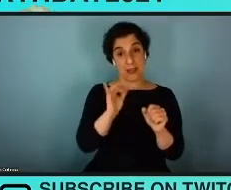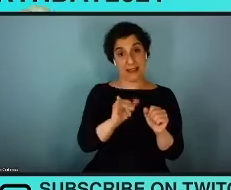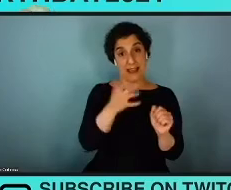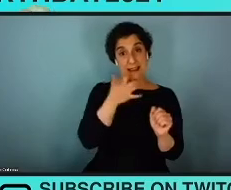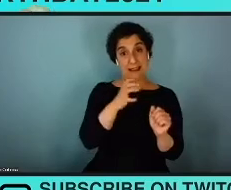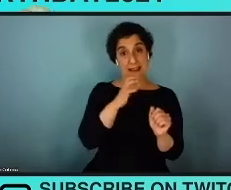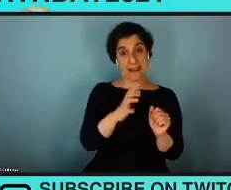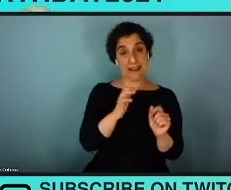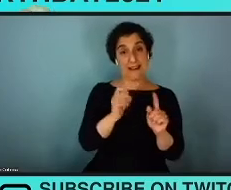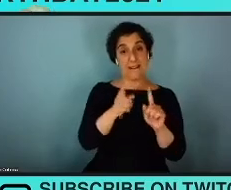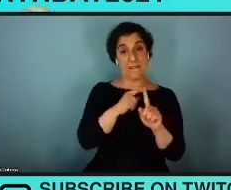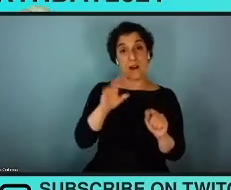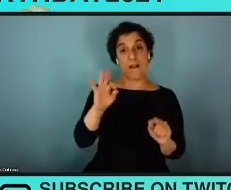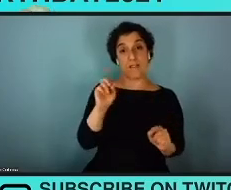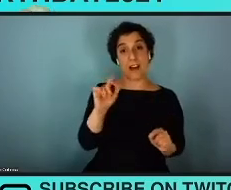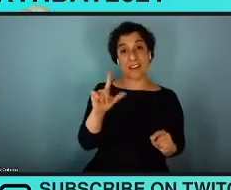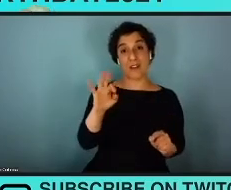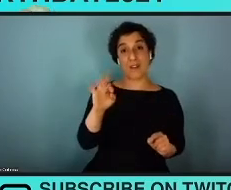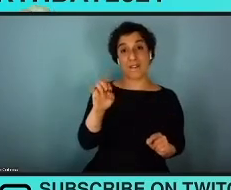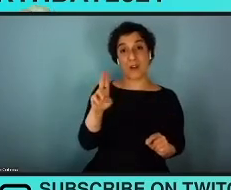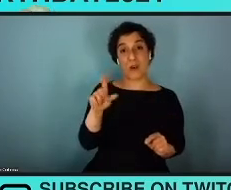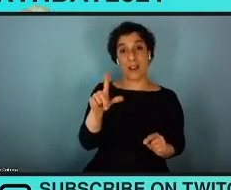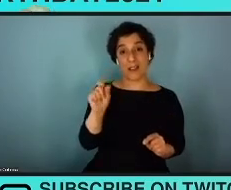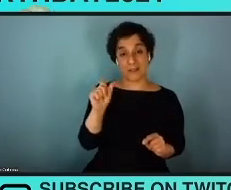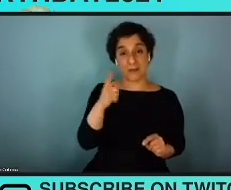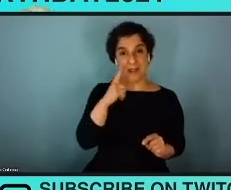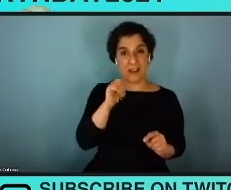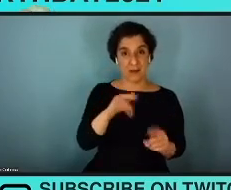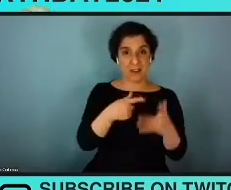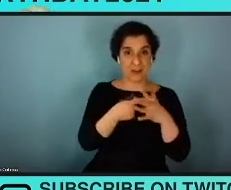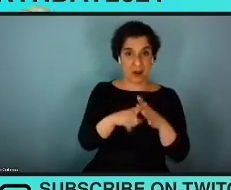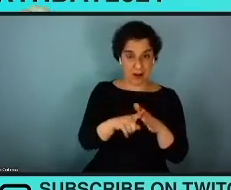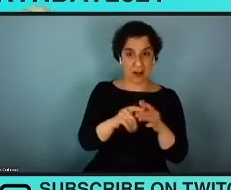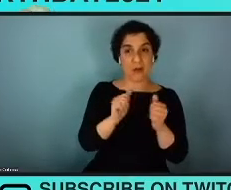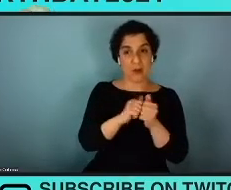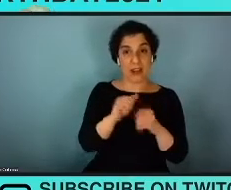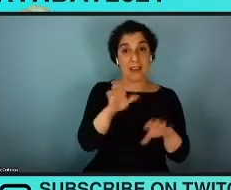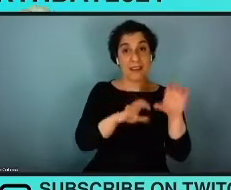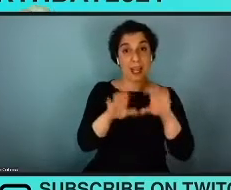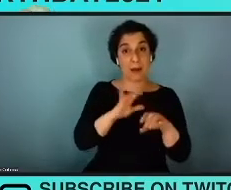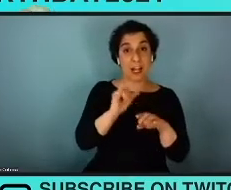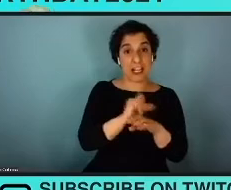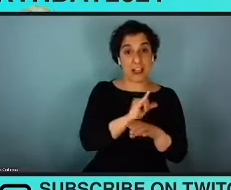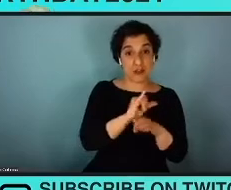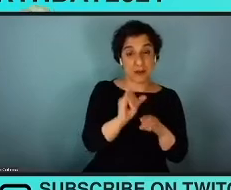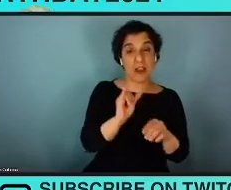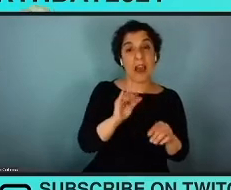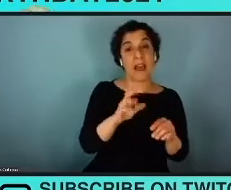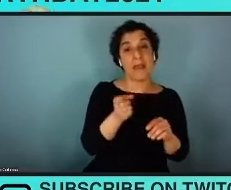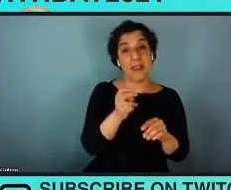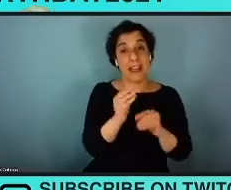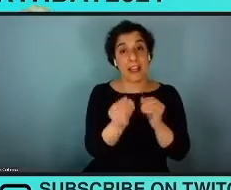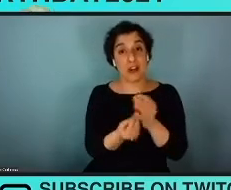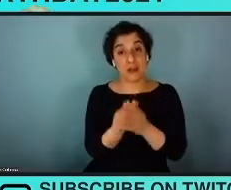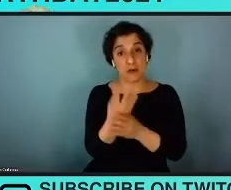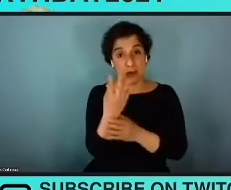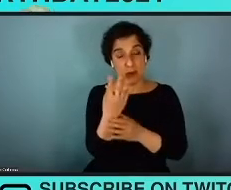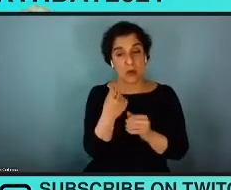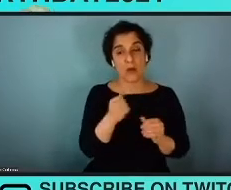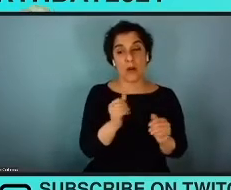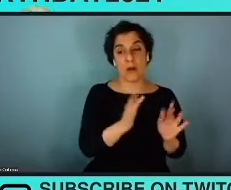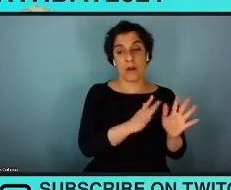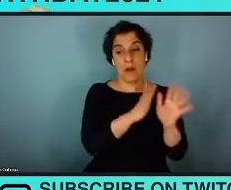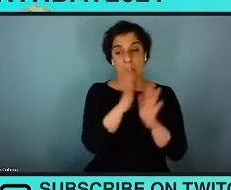fossil fuels. And this is because of historical reasons, right? Like the chemical industry sort of grew with the oil industry, and you have these resources